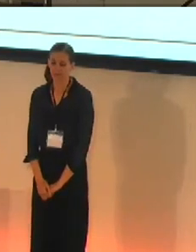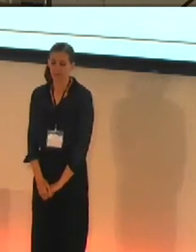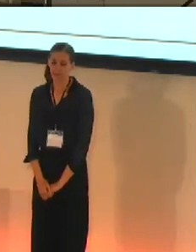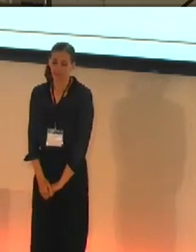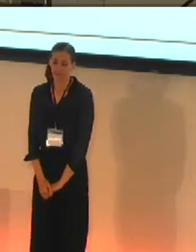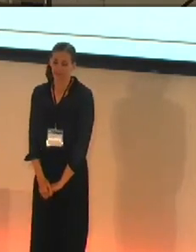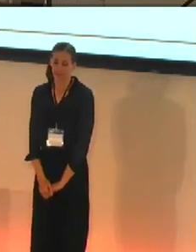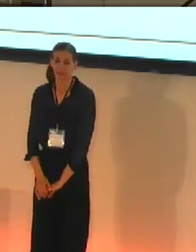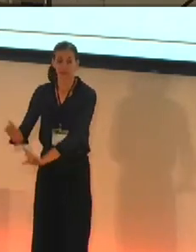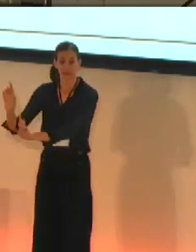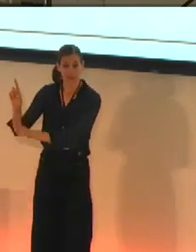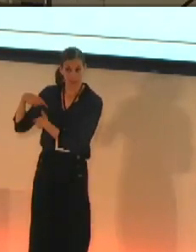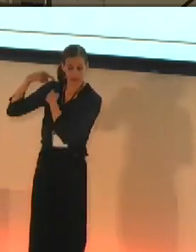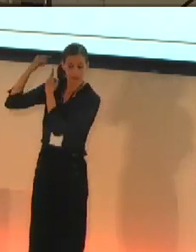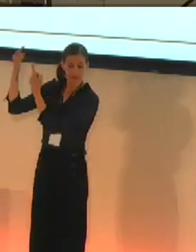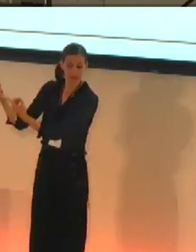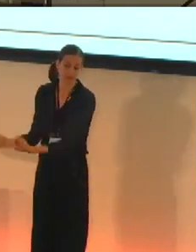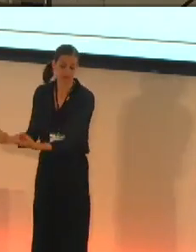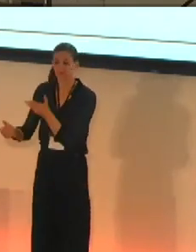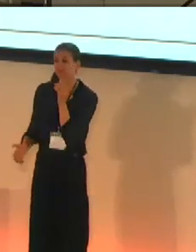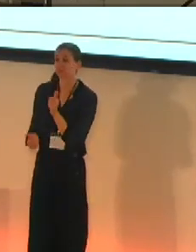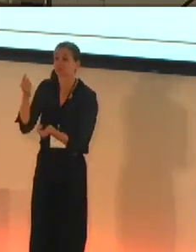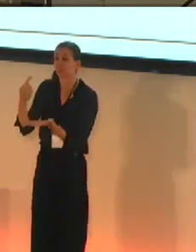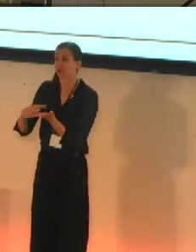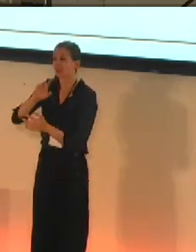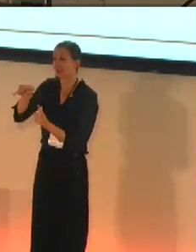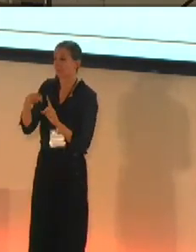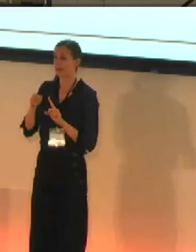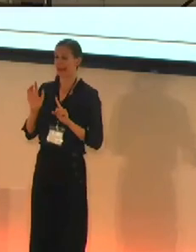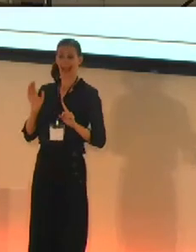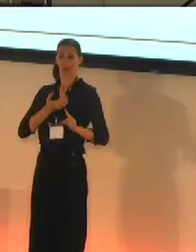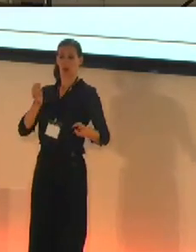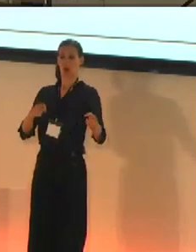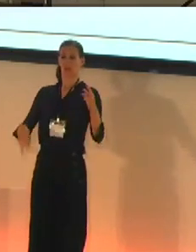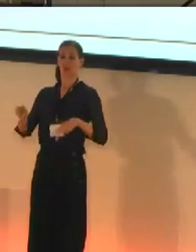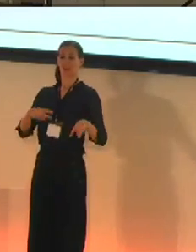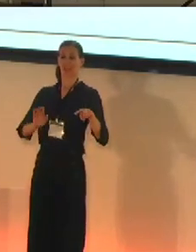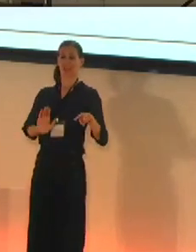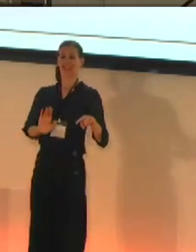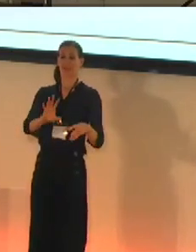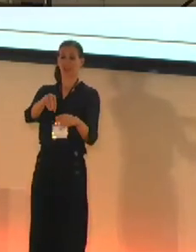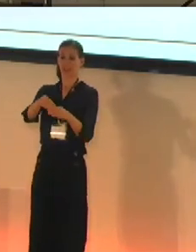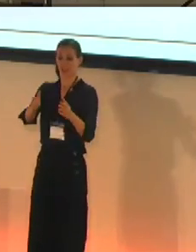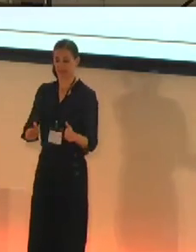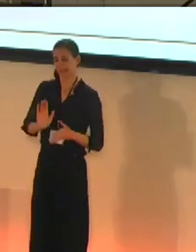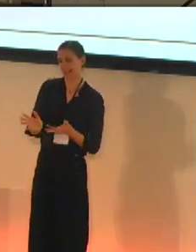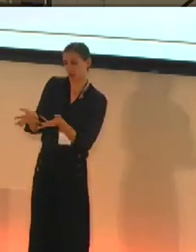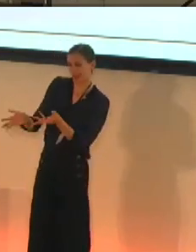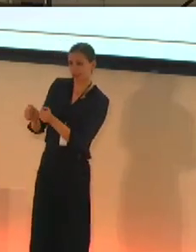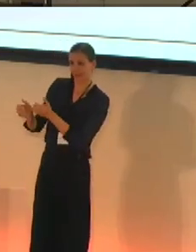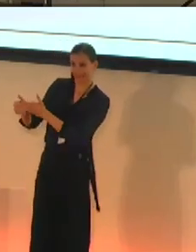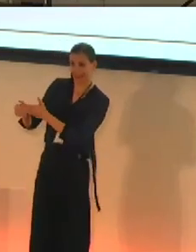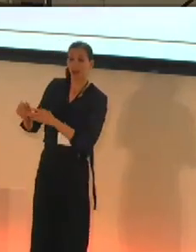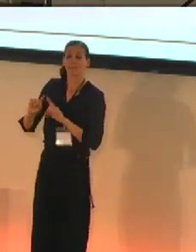So up to this point, we've kind of been mostly talking about observations that we made about the participants and their interactions with the guide, but now we're